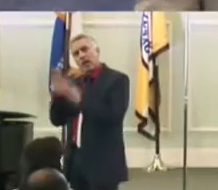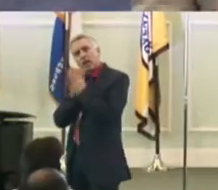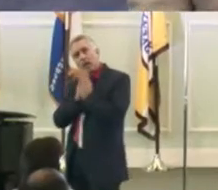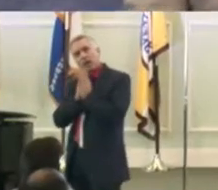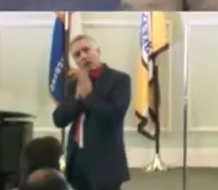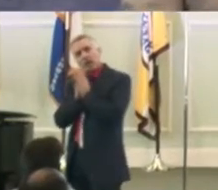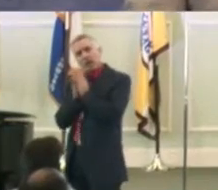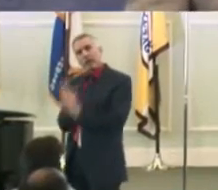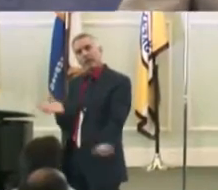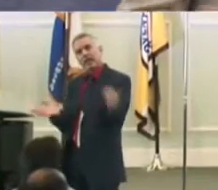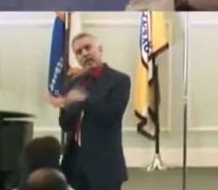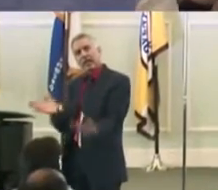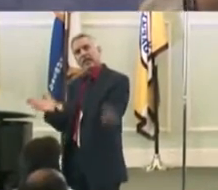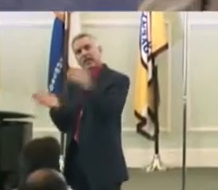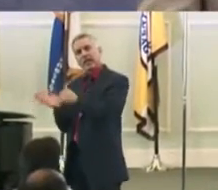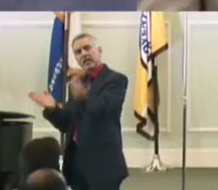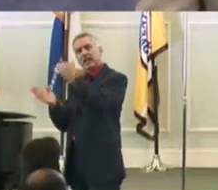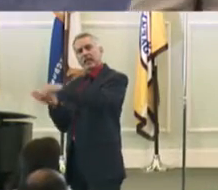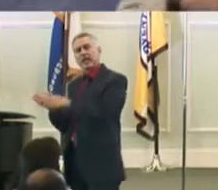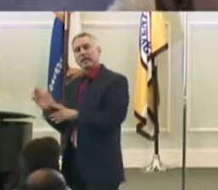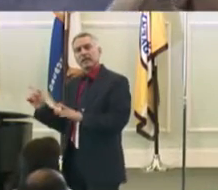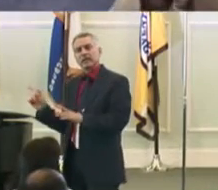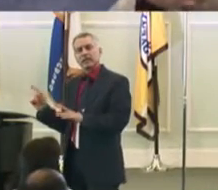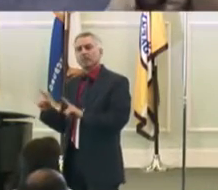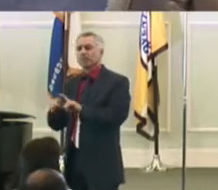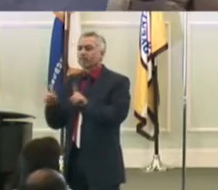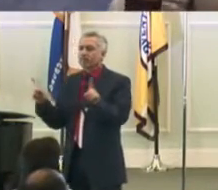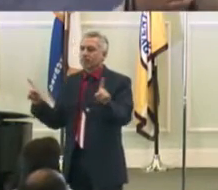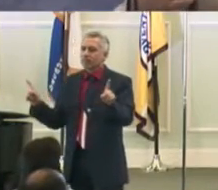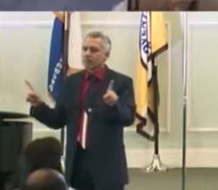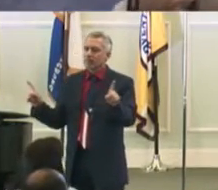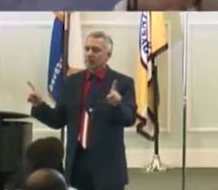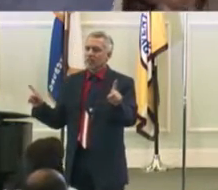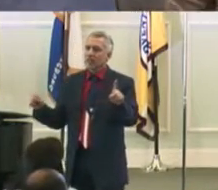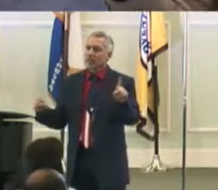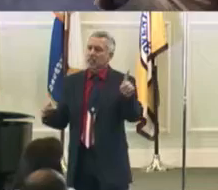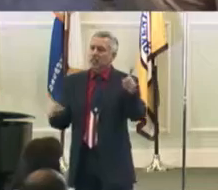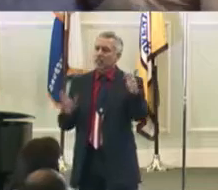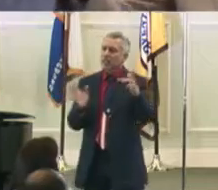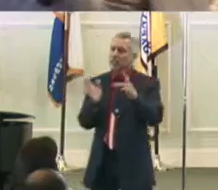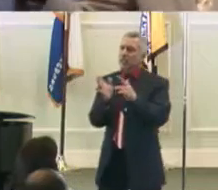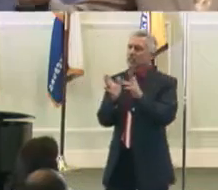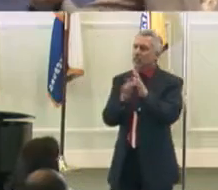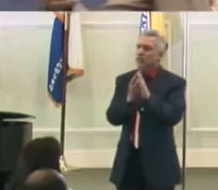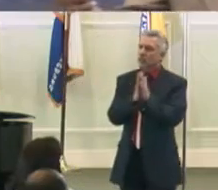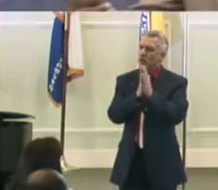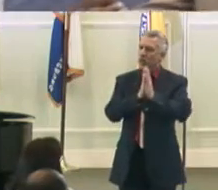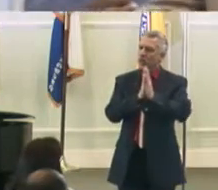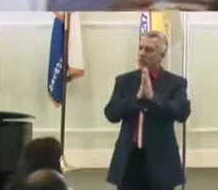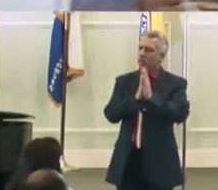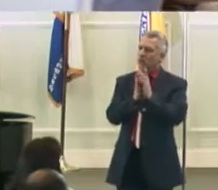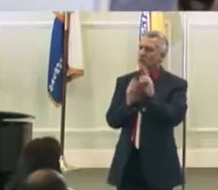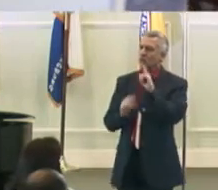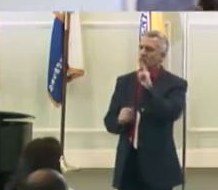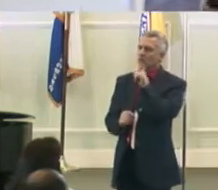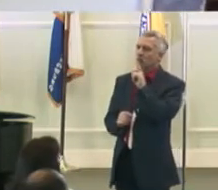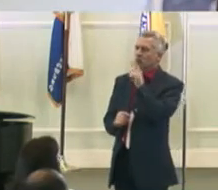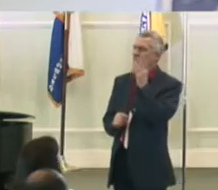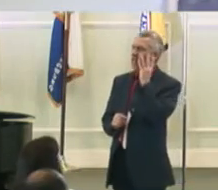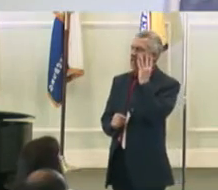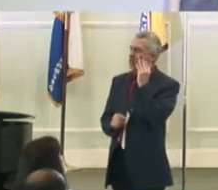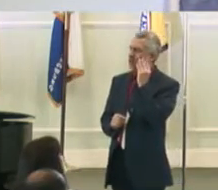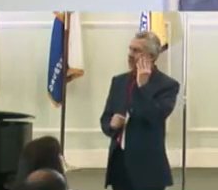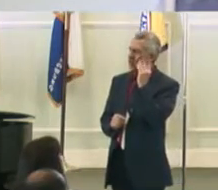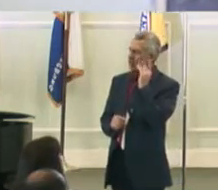They observed a communion of intimacy. Can you wrap your minds around that? That's what the